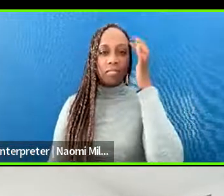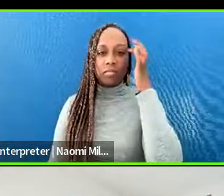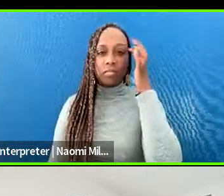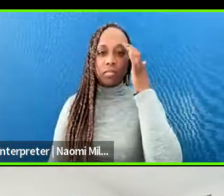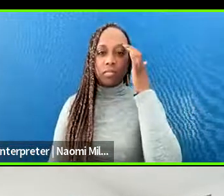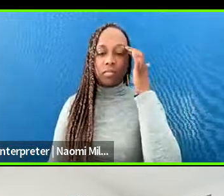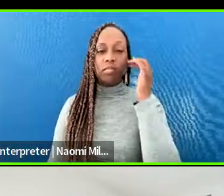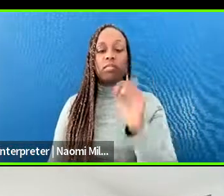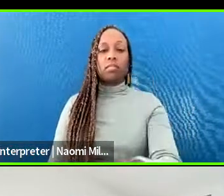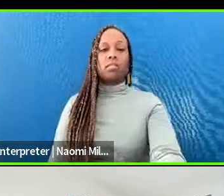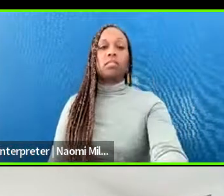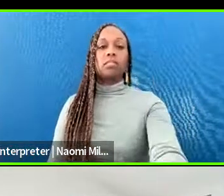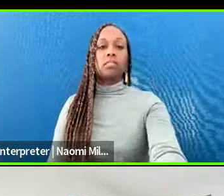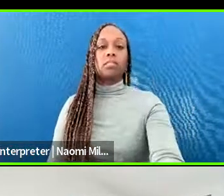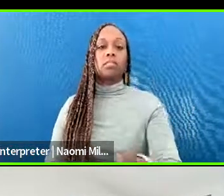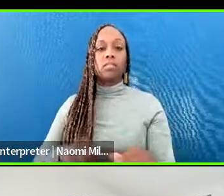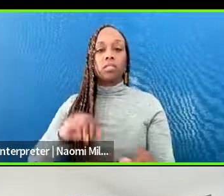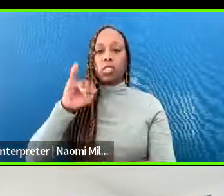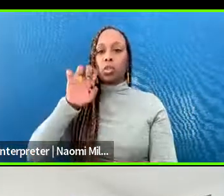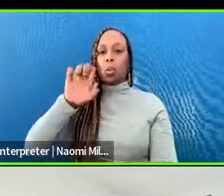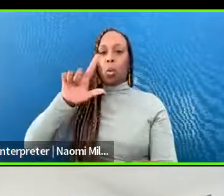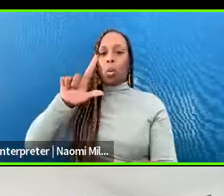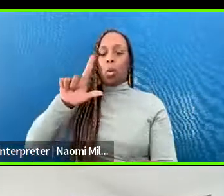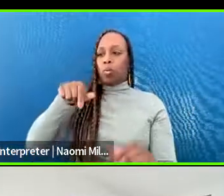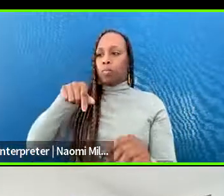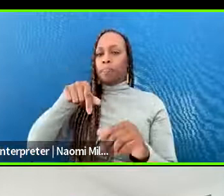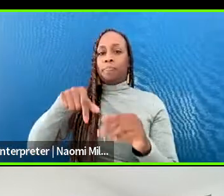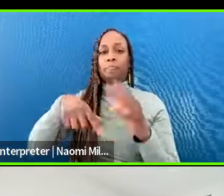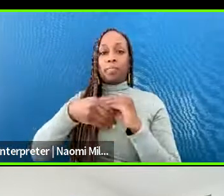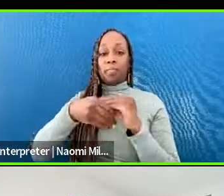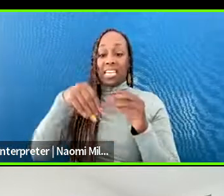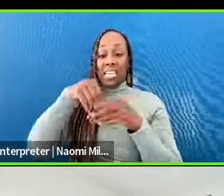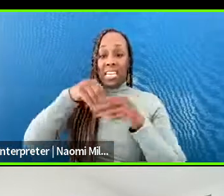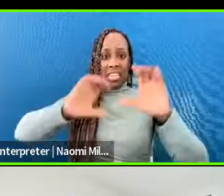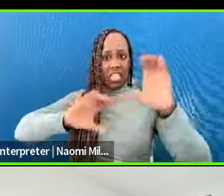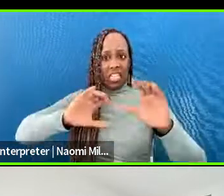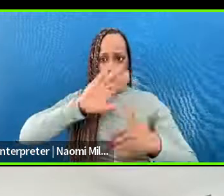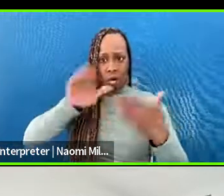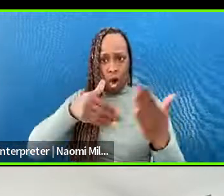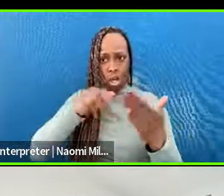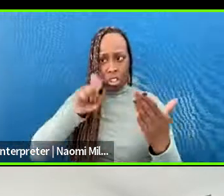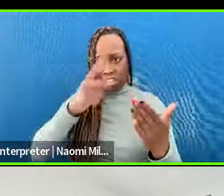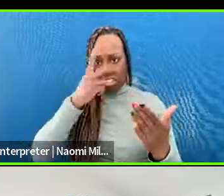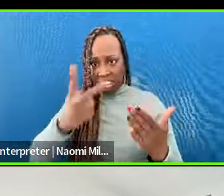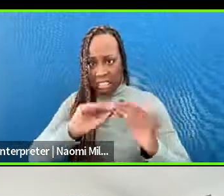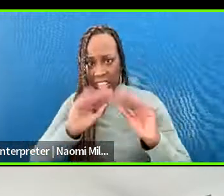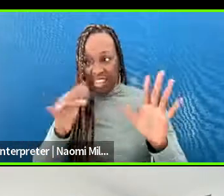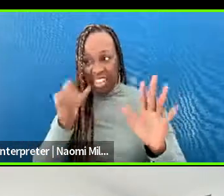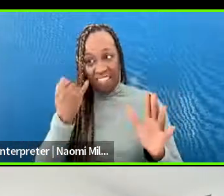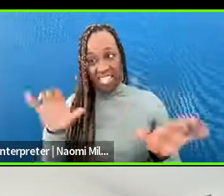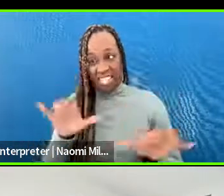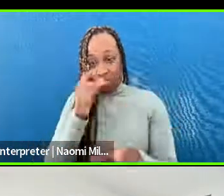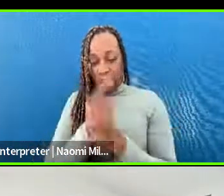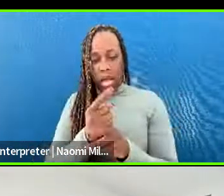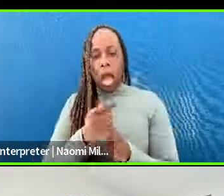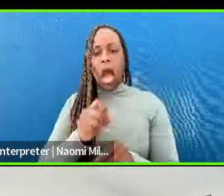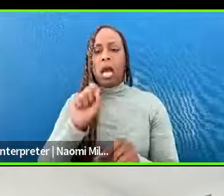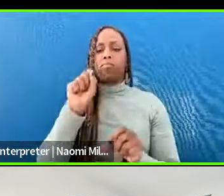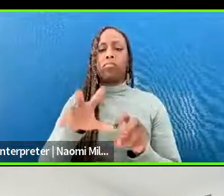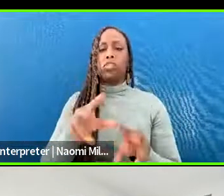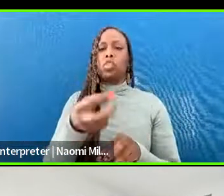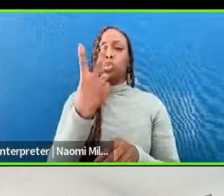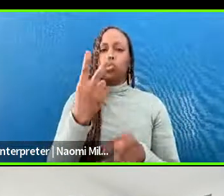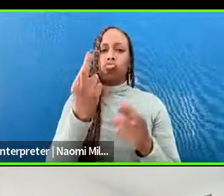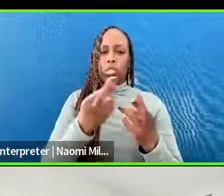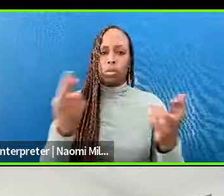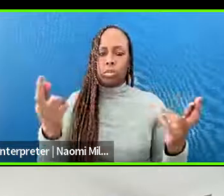And I just, in the chat that everyone should be able to see, if I did it correctly, I dropped 2 resources. There's